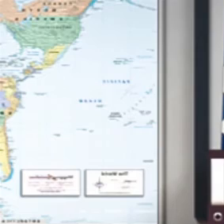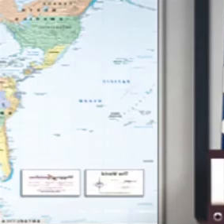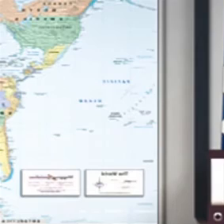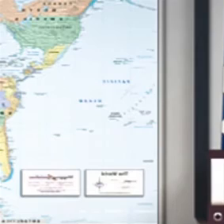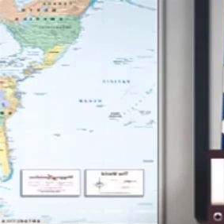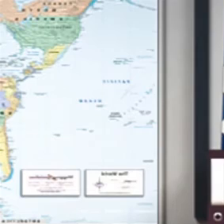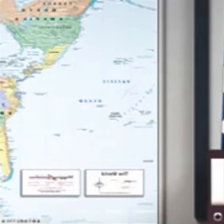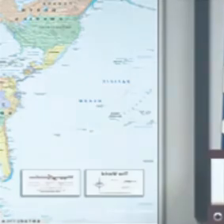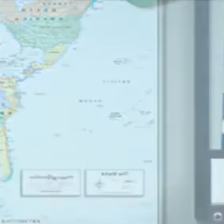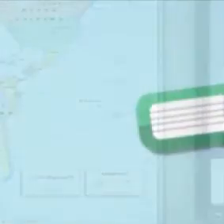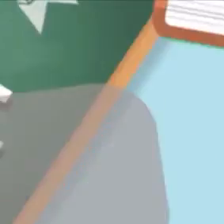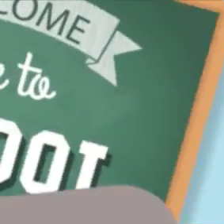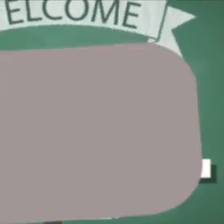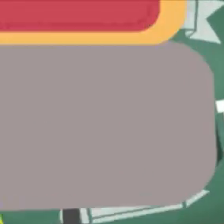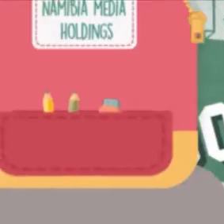you now.